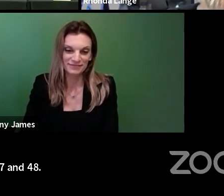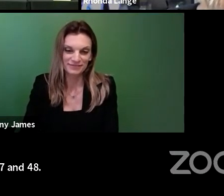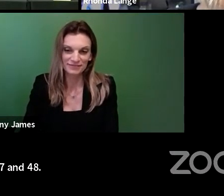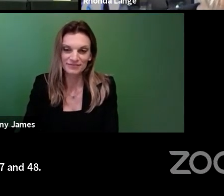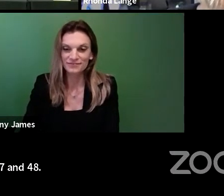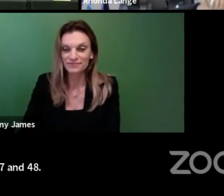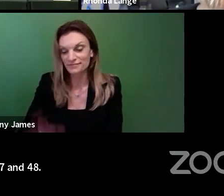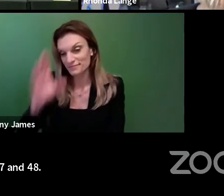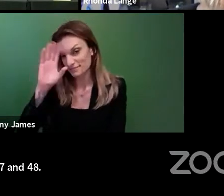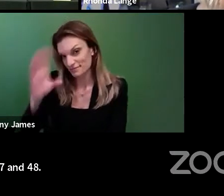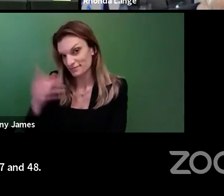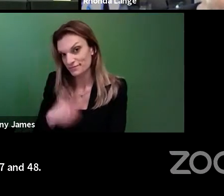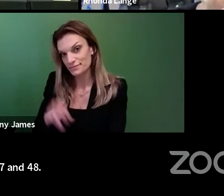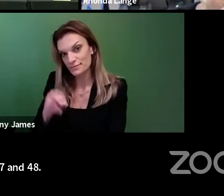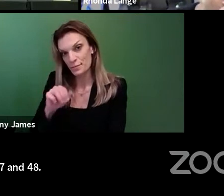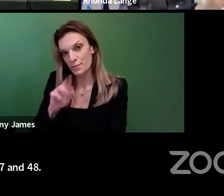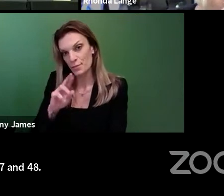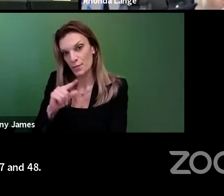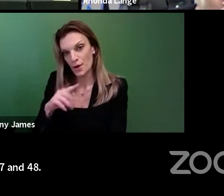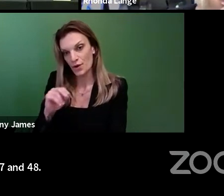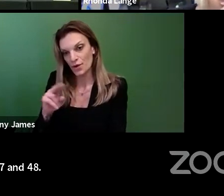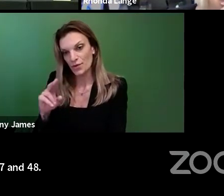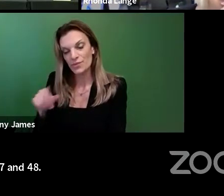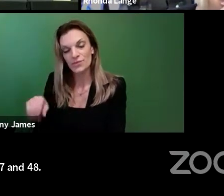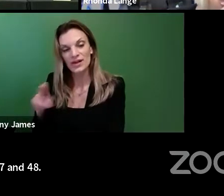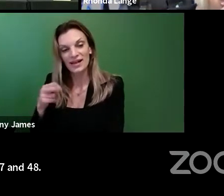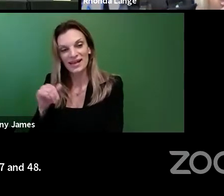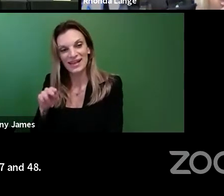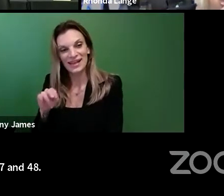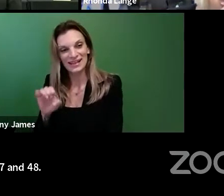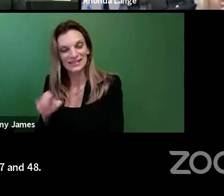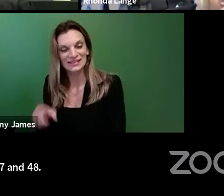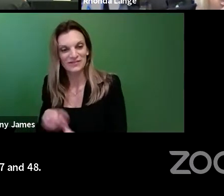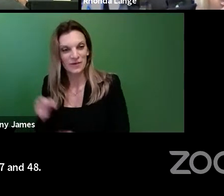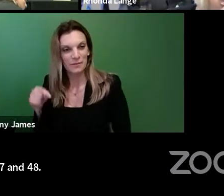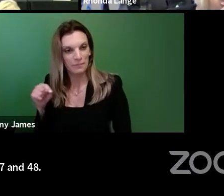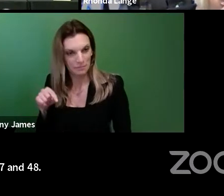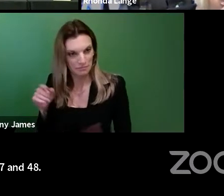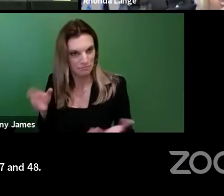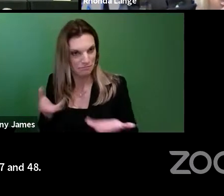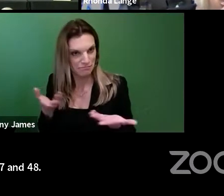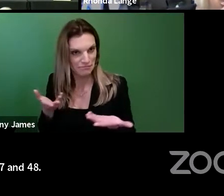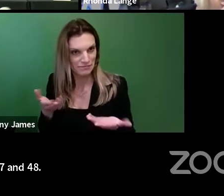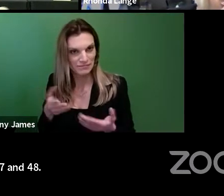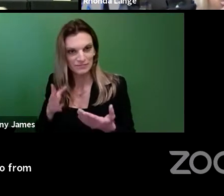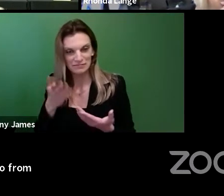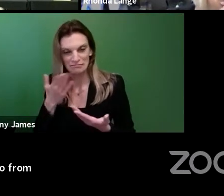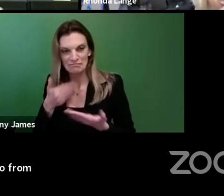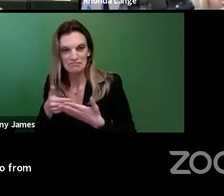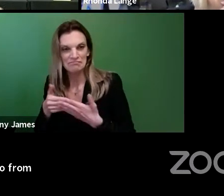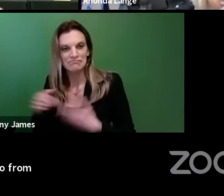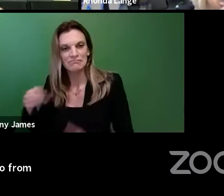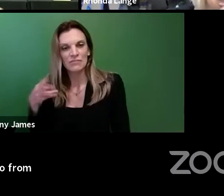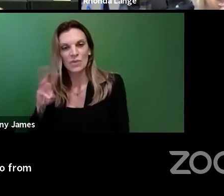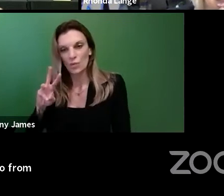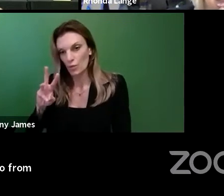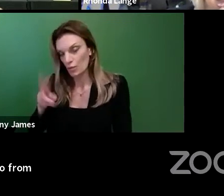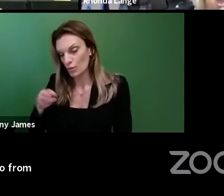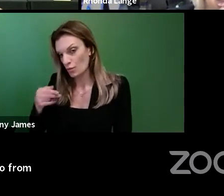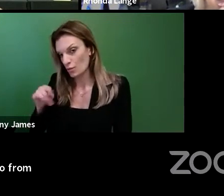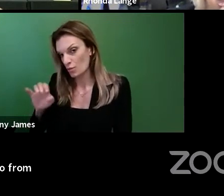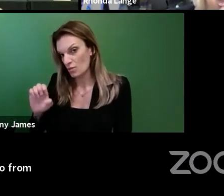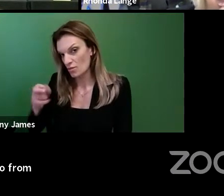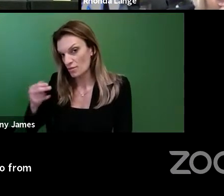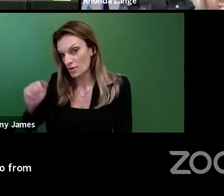48. Hello, I'm Margot Haynes. I'm from Montague, Michigan, which really shares a lot with Whitehall. And I'd like to address communities